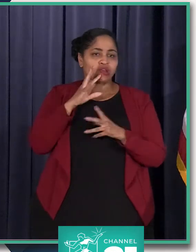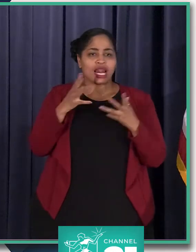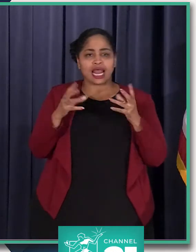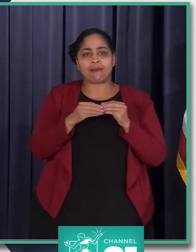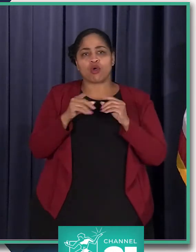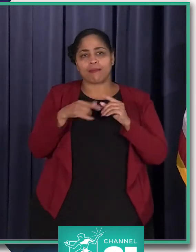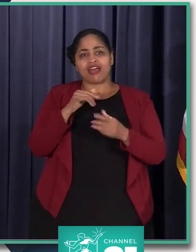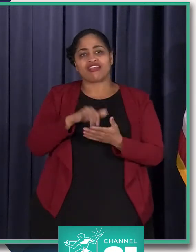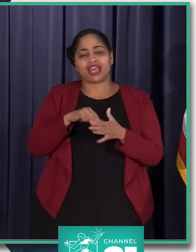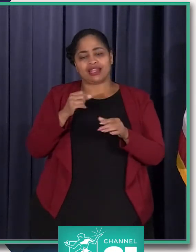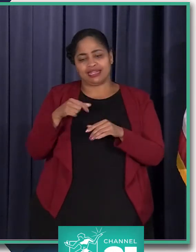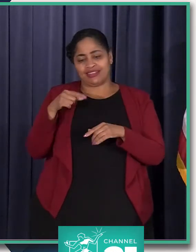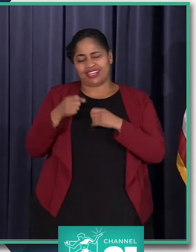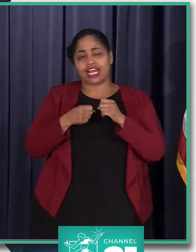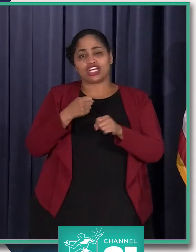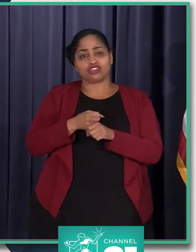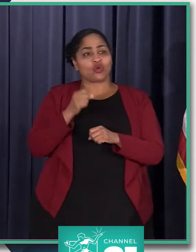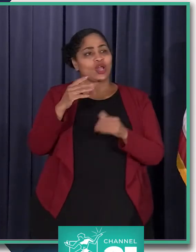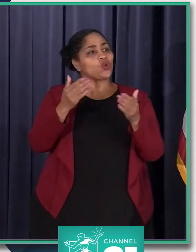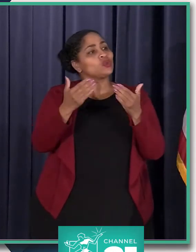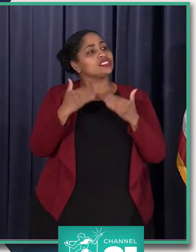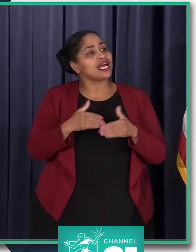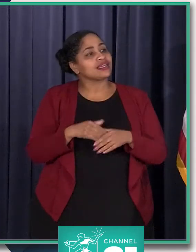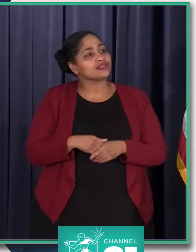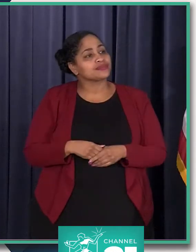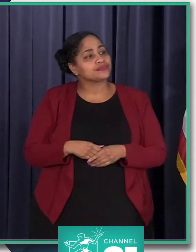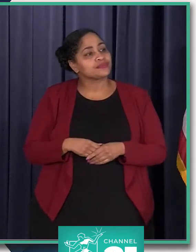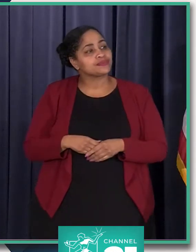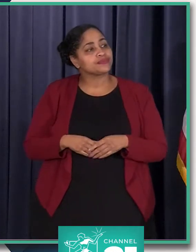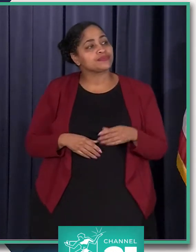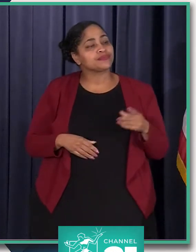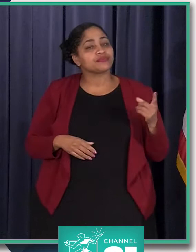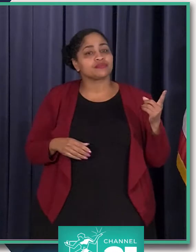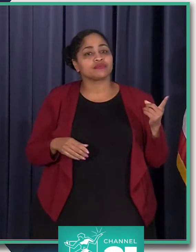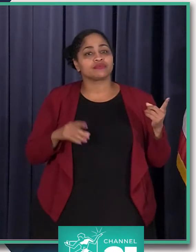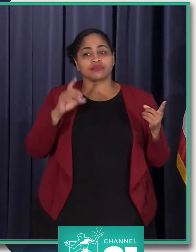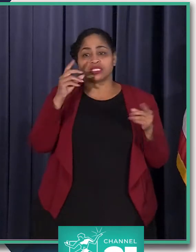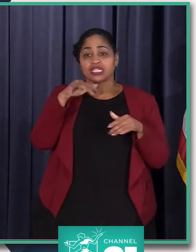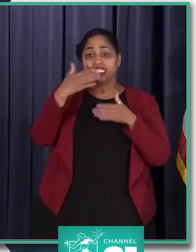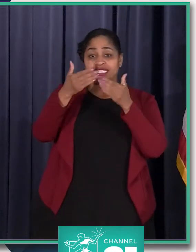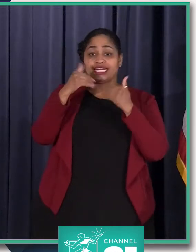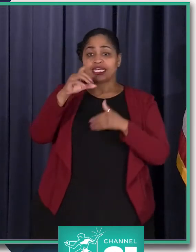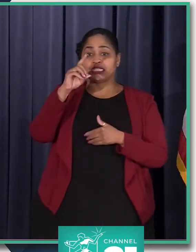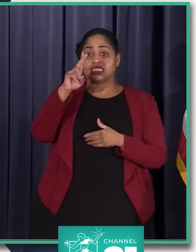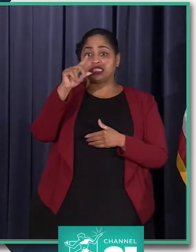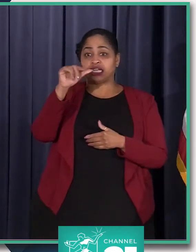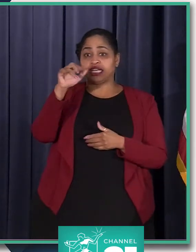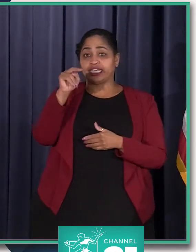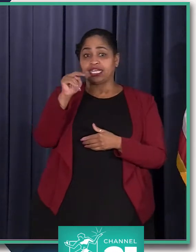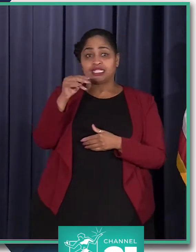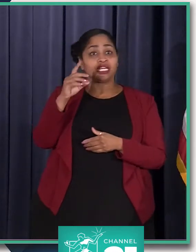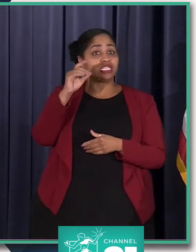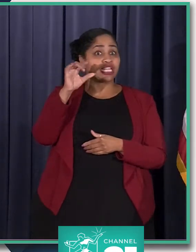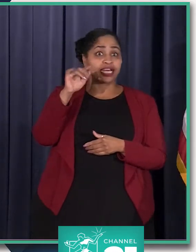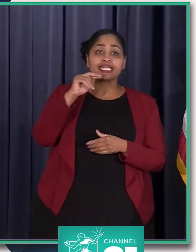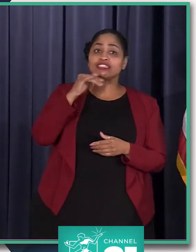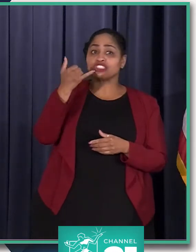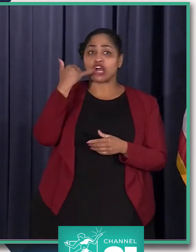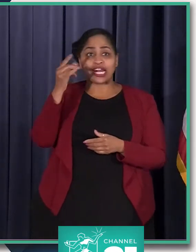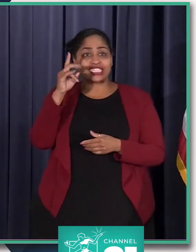more in the next year. Okay, who's next? Next is Duggan. Okay, Duggan is calling Duggan. Go